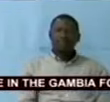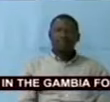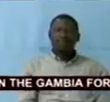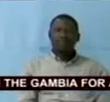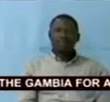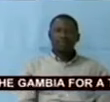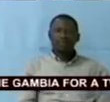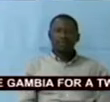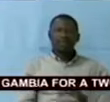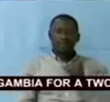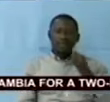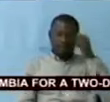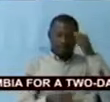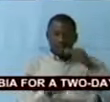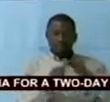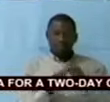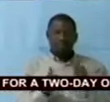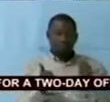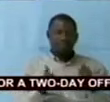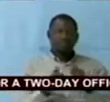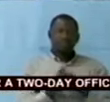I remember that very well.